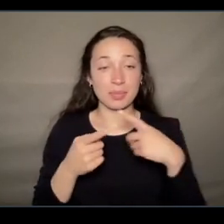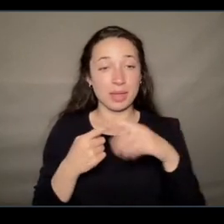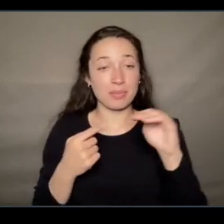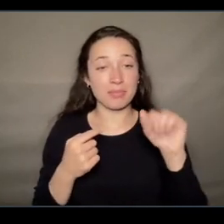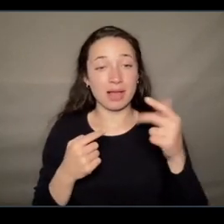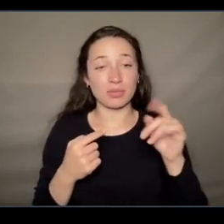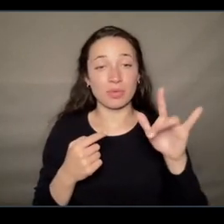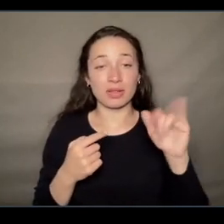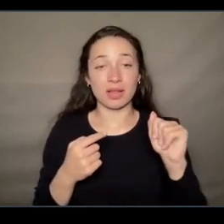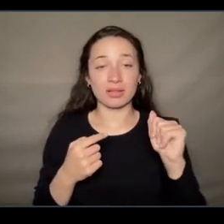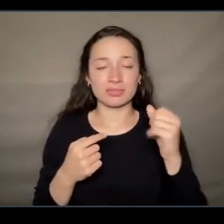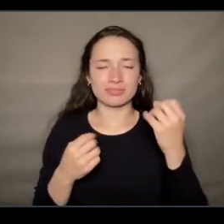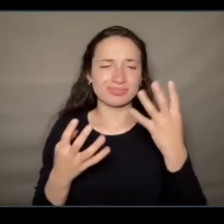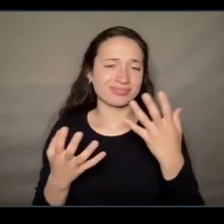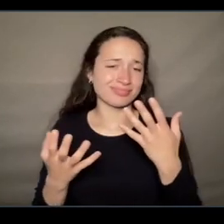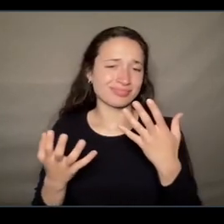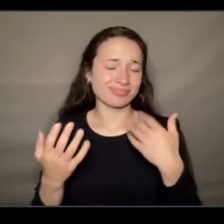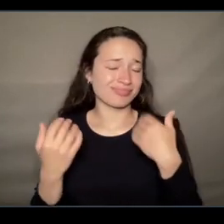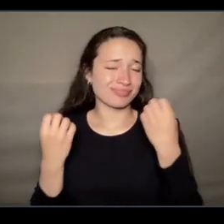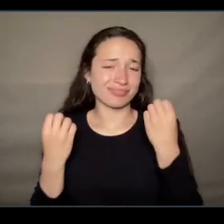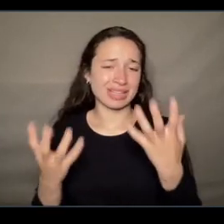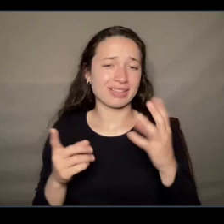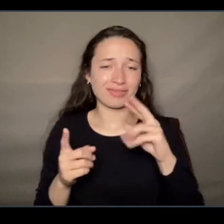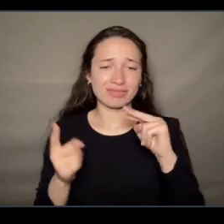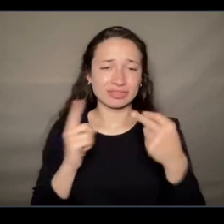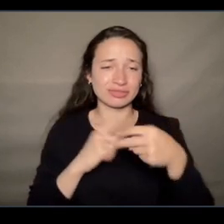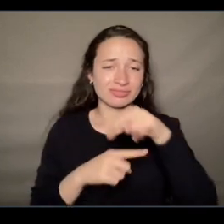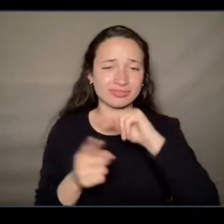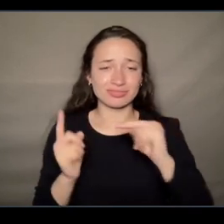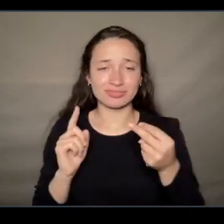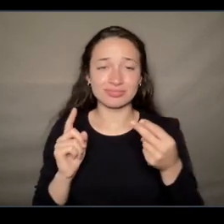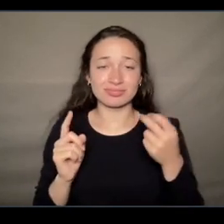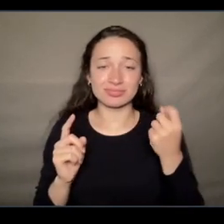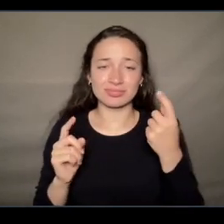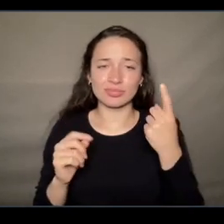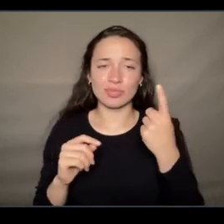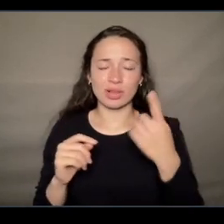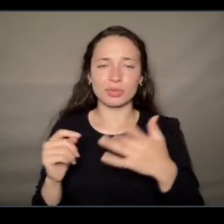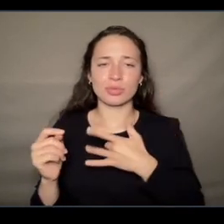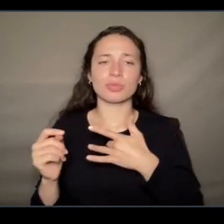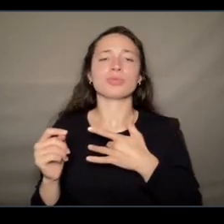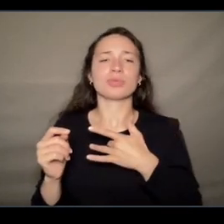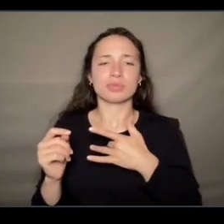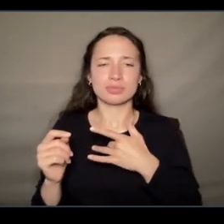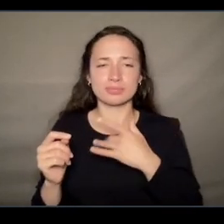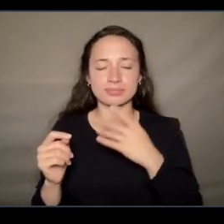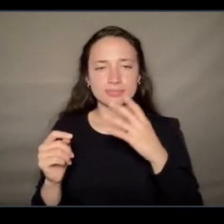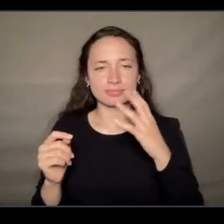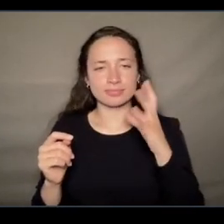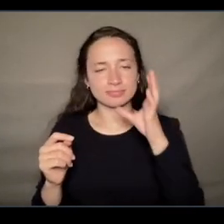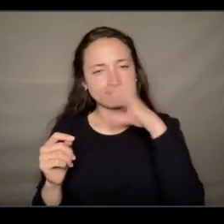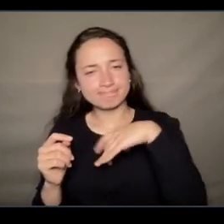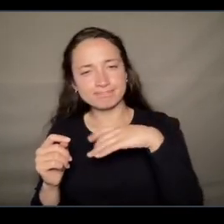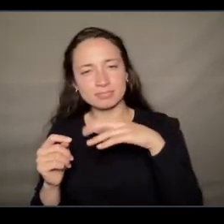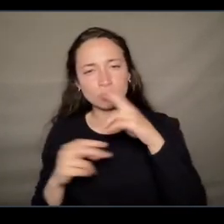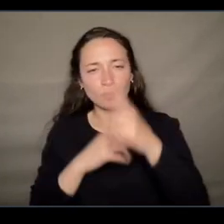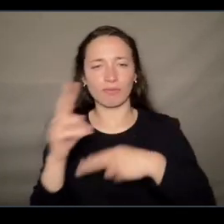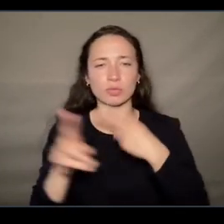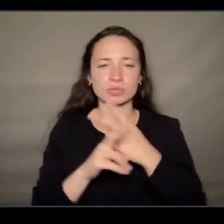about the Magnolia, I have many, many versions. And that is one that I think touched on so